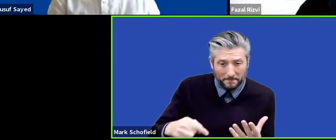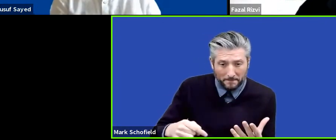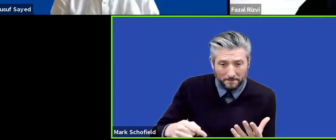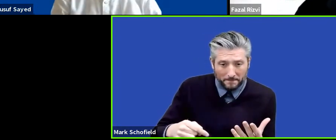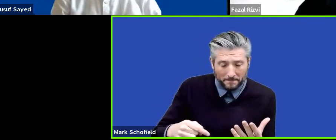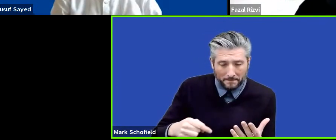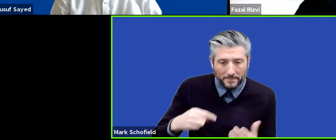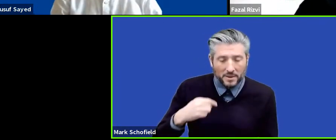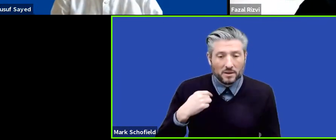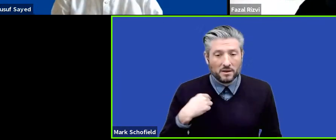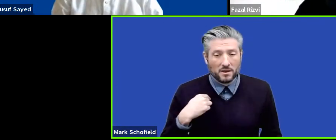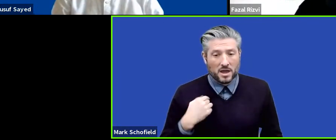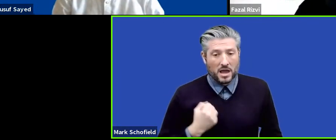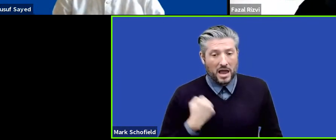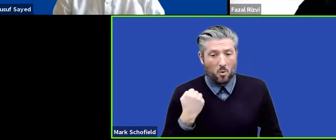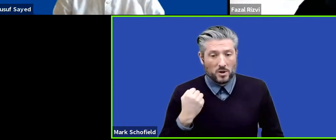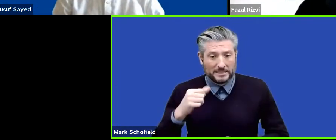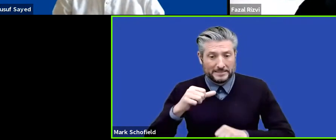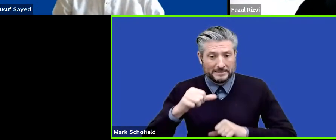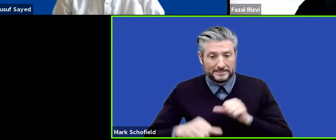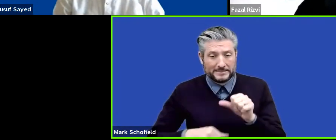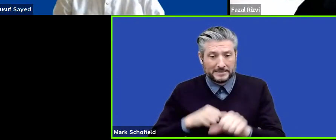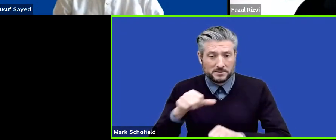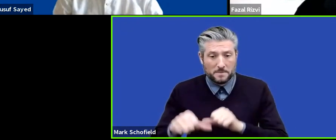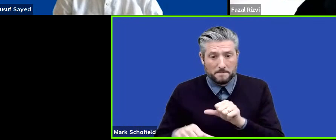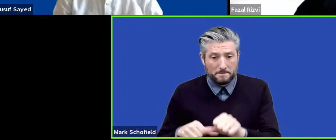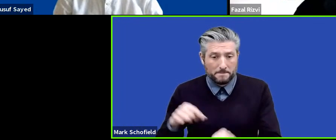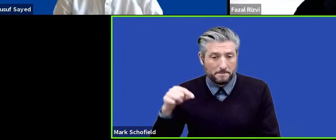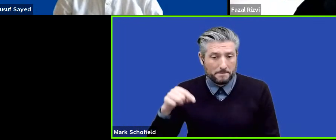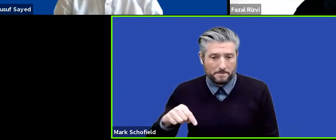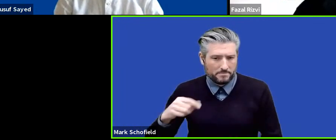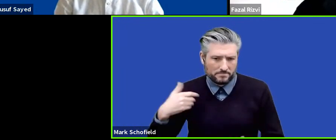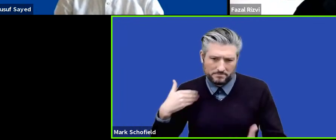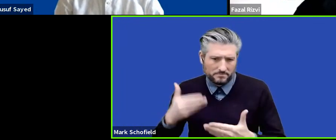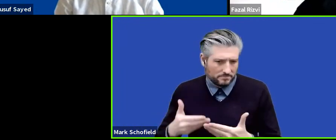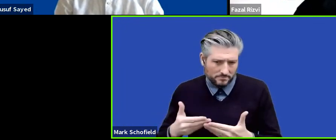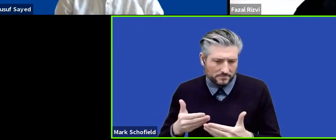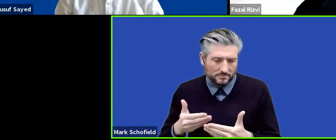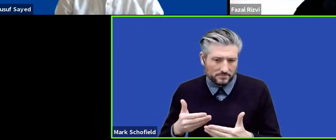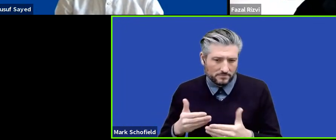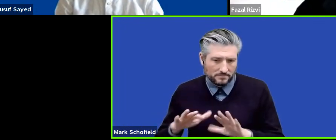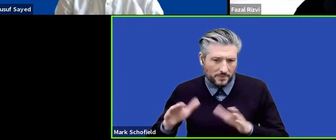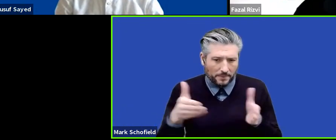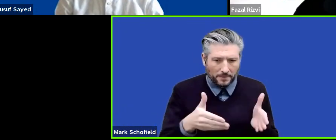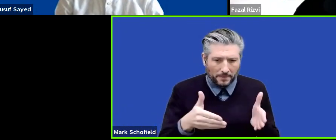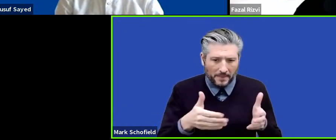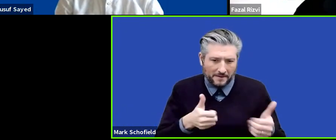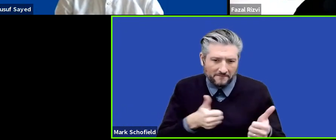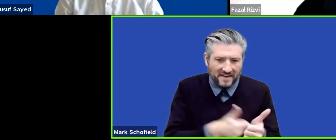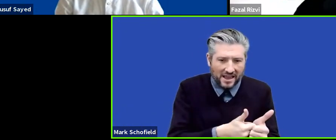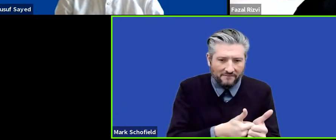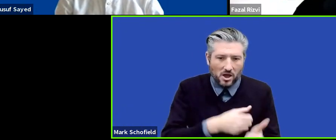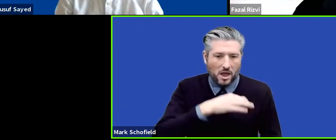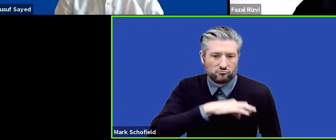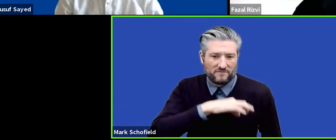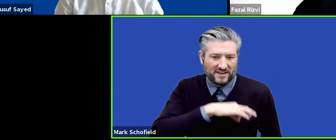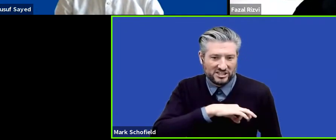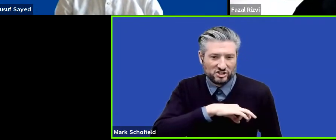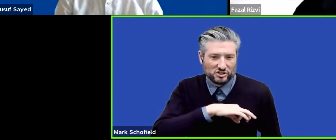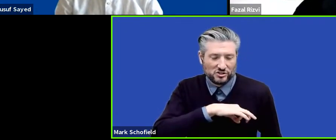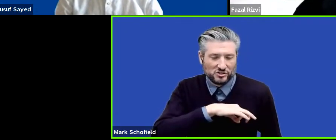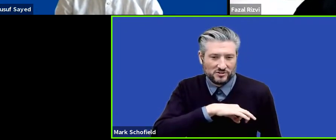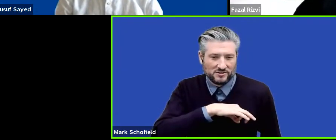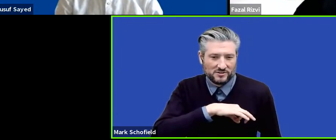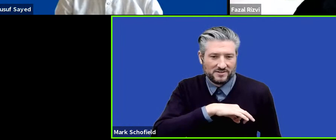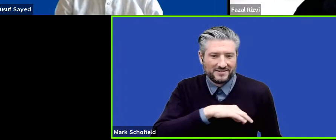systems have favored or had already favored those who were privileged and those